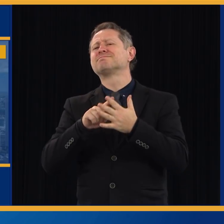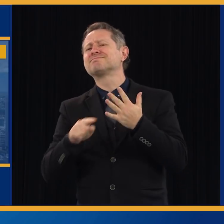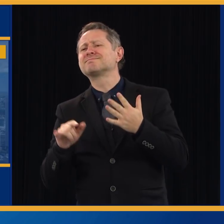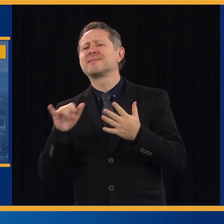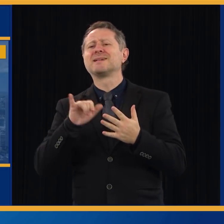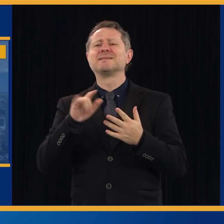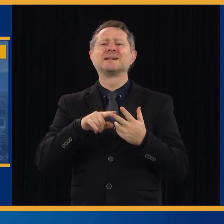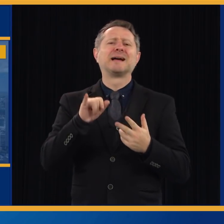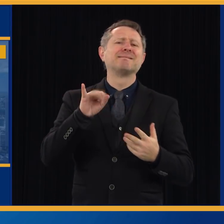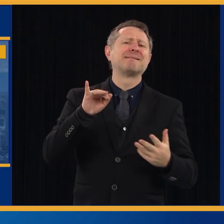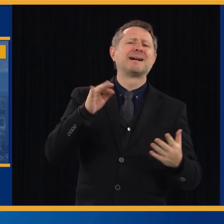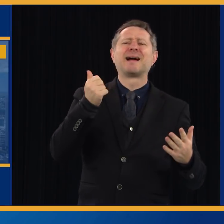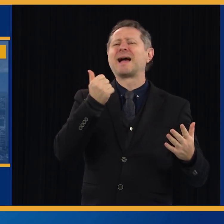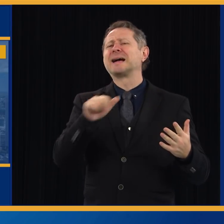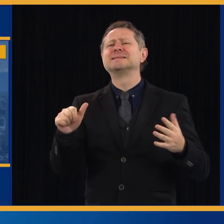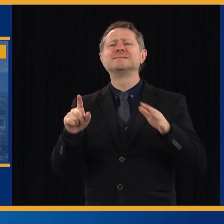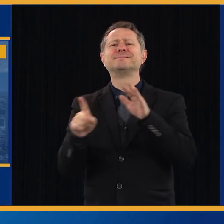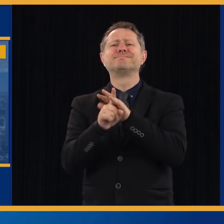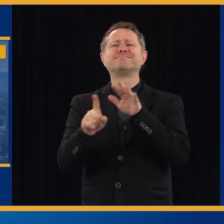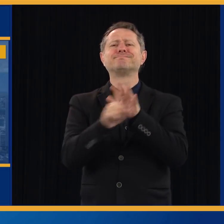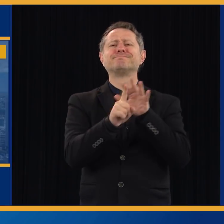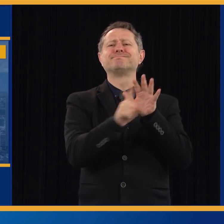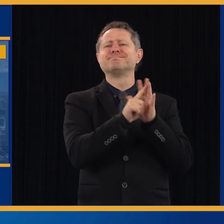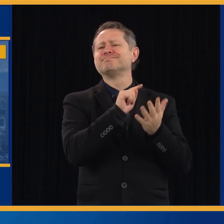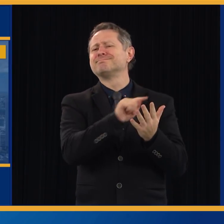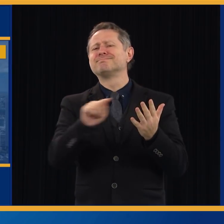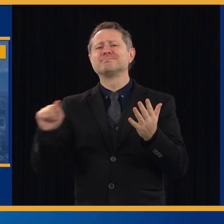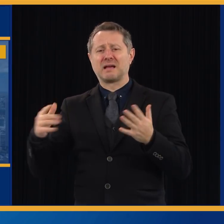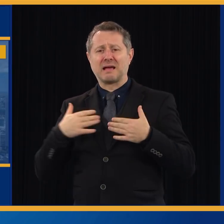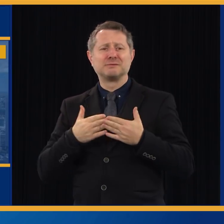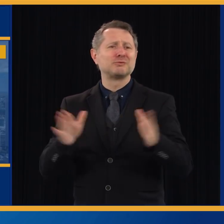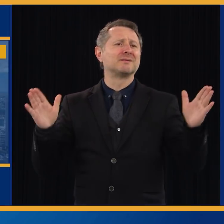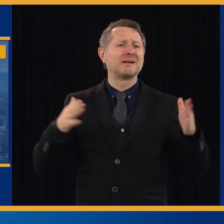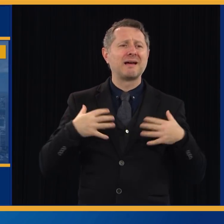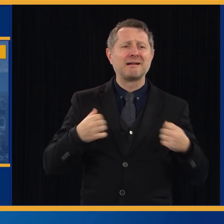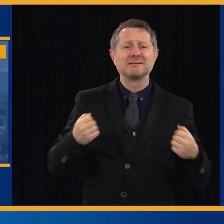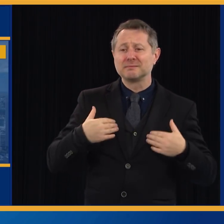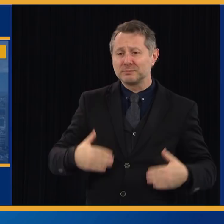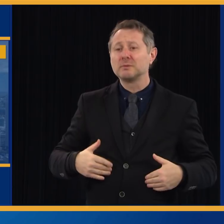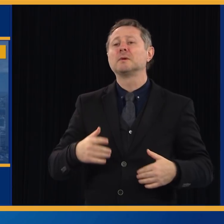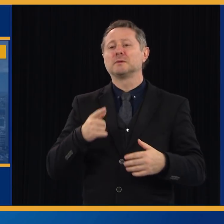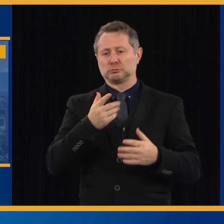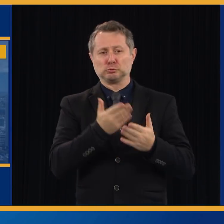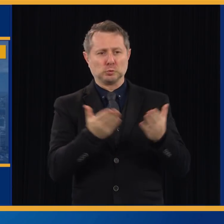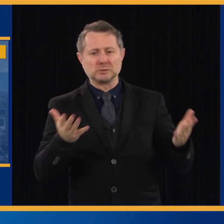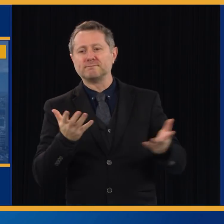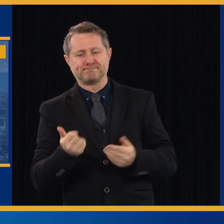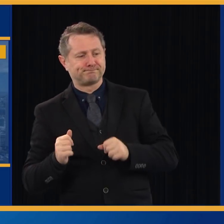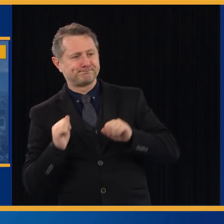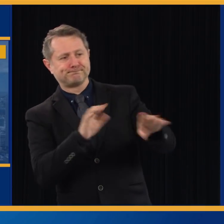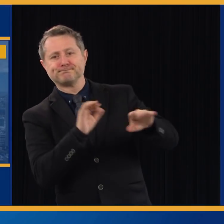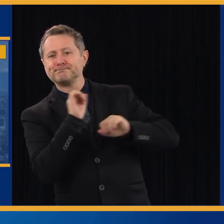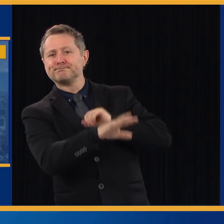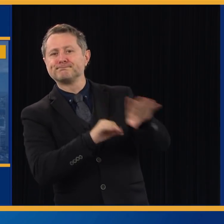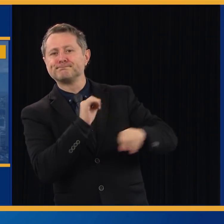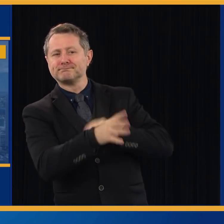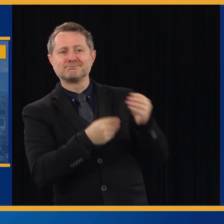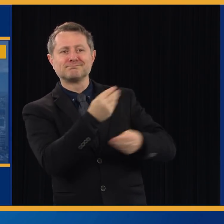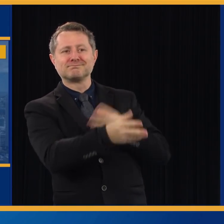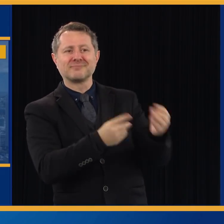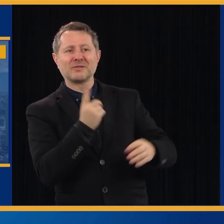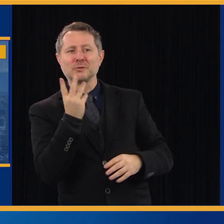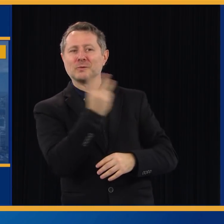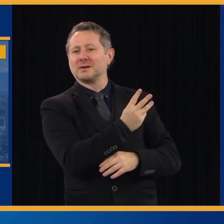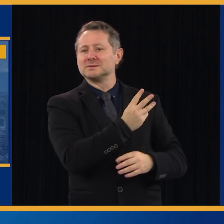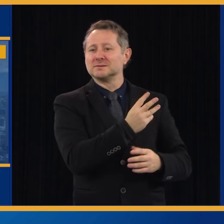there's a problem in terms of public health, we're marshaling all the resources from across the state to help Western New York, and also to